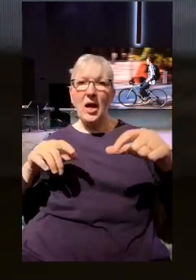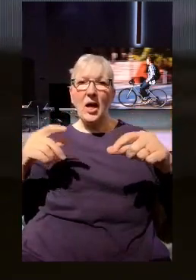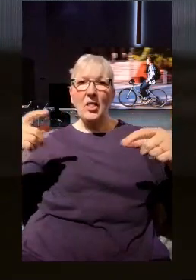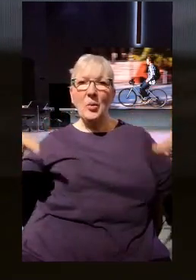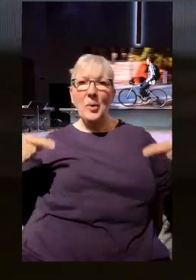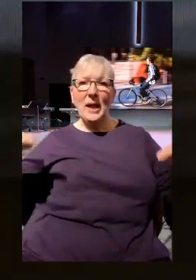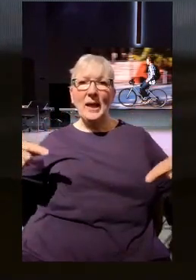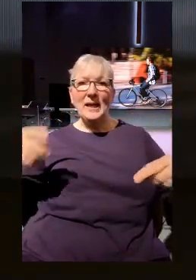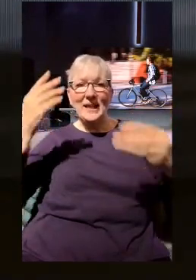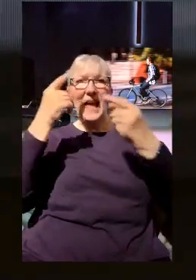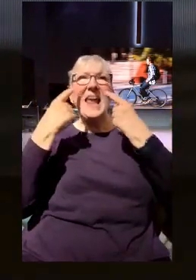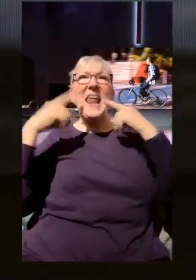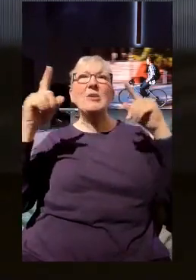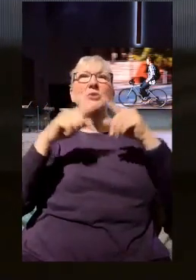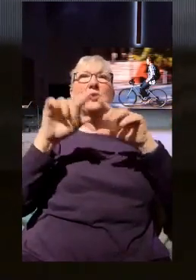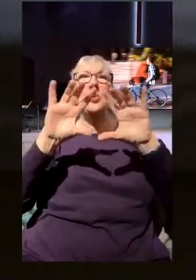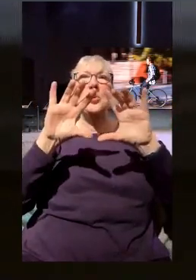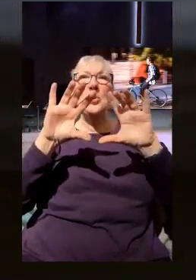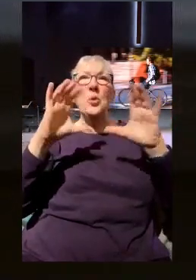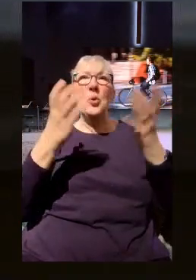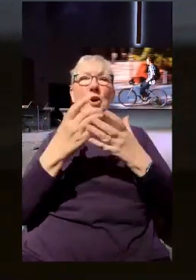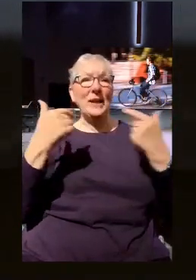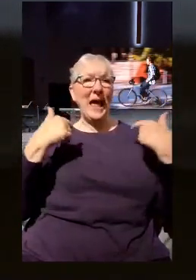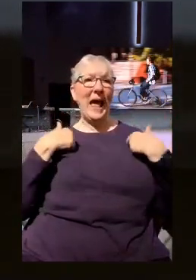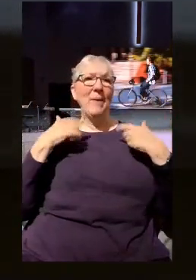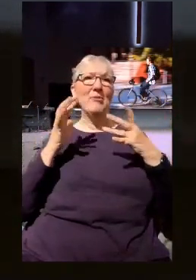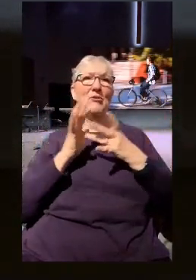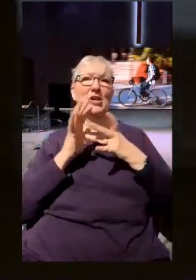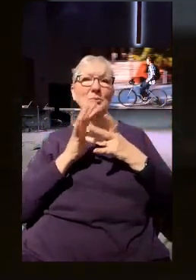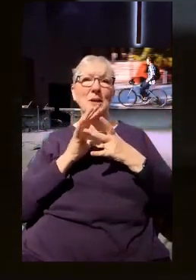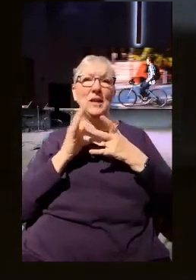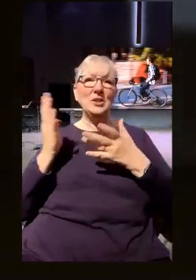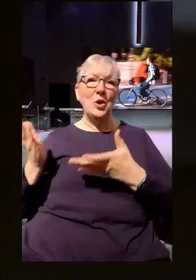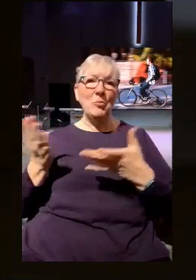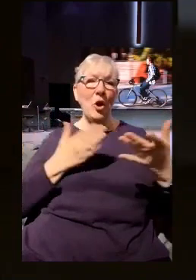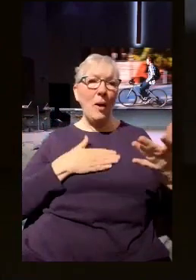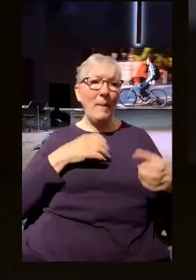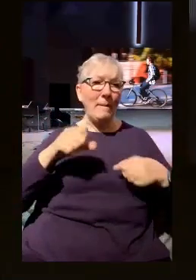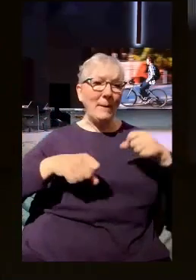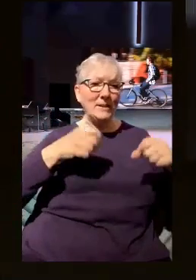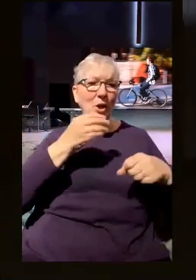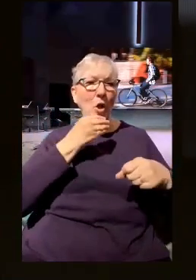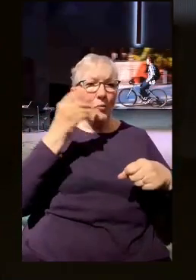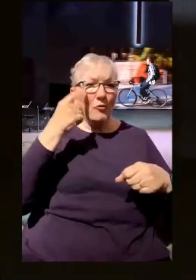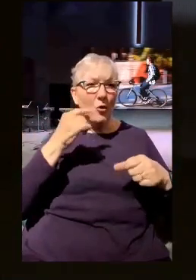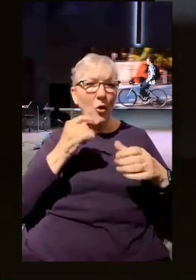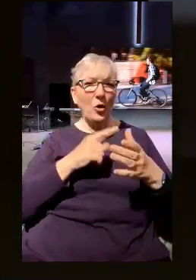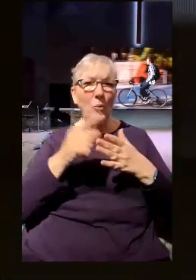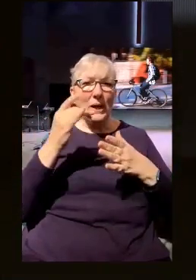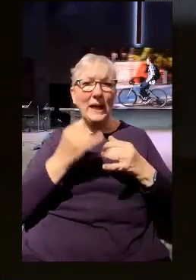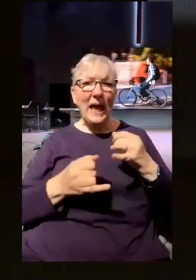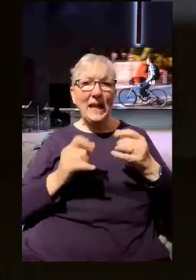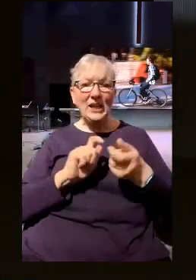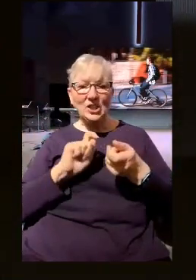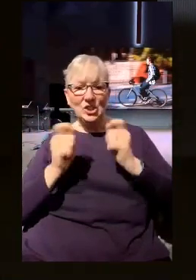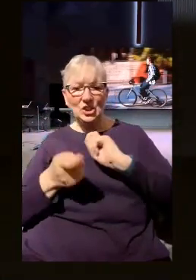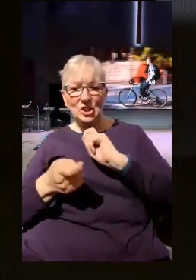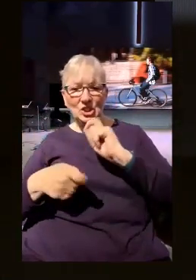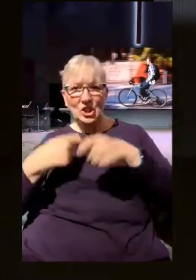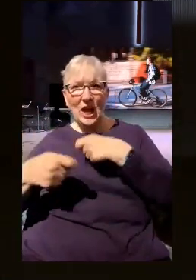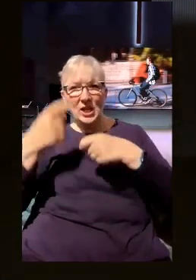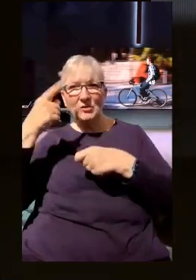freshman. I took my bike back home the next time I went home for the weekend, and I switched it out for my